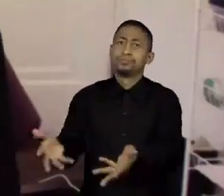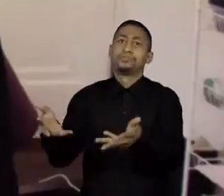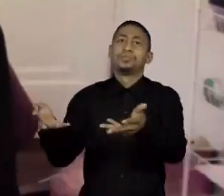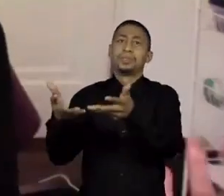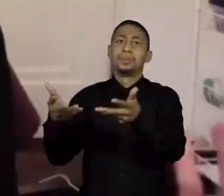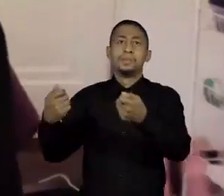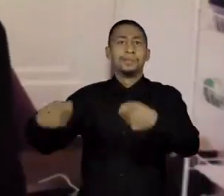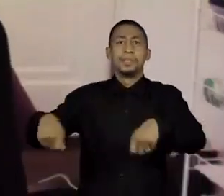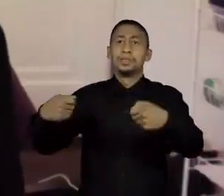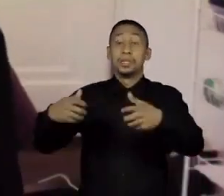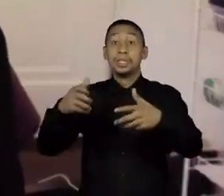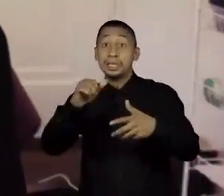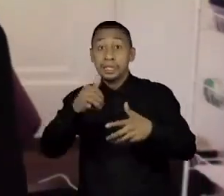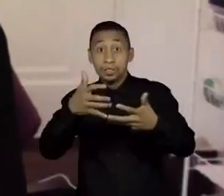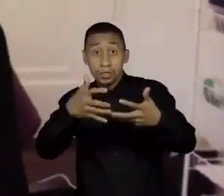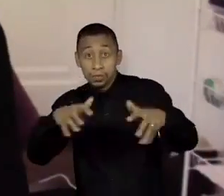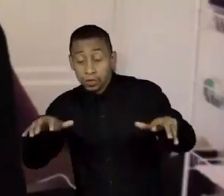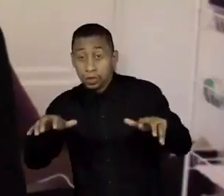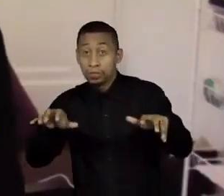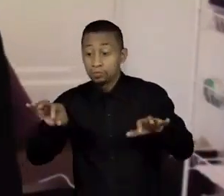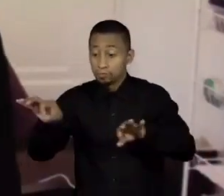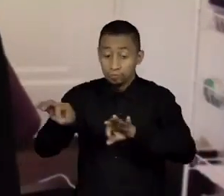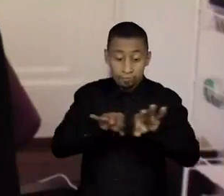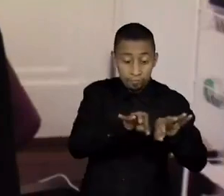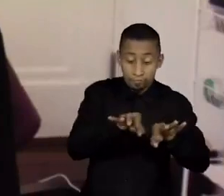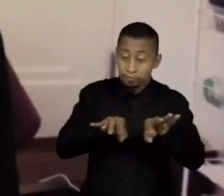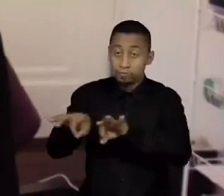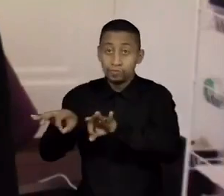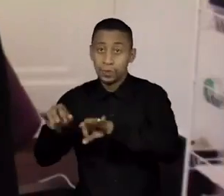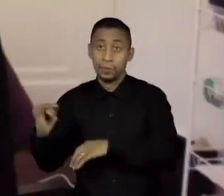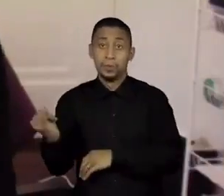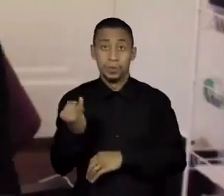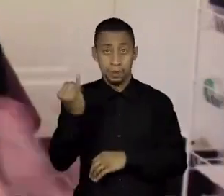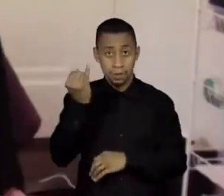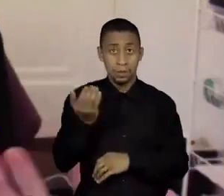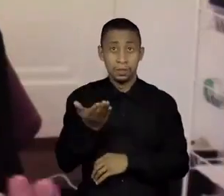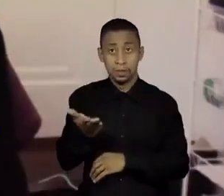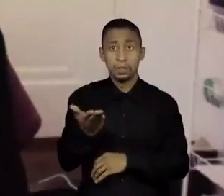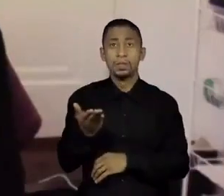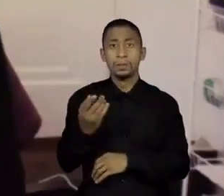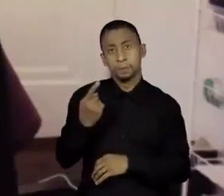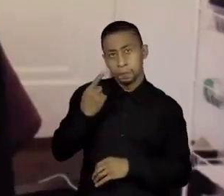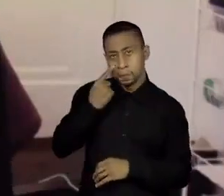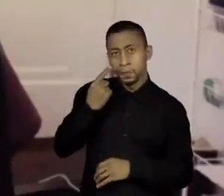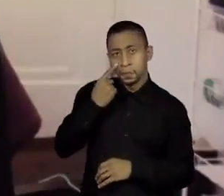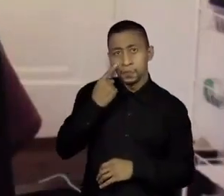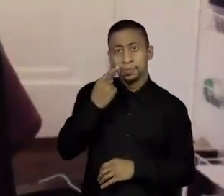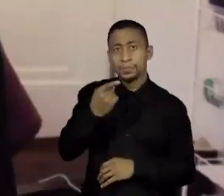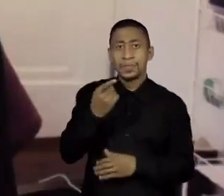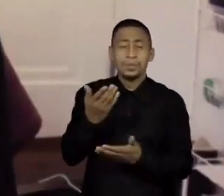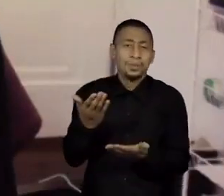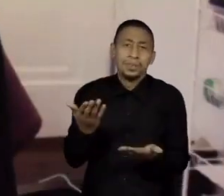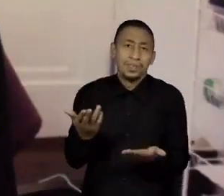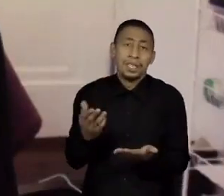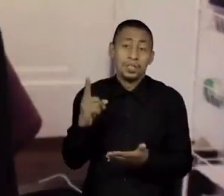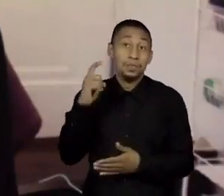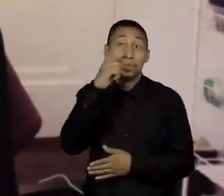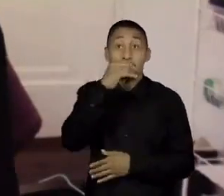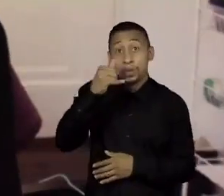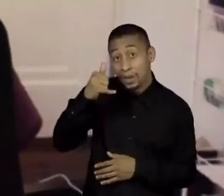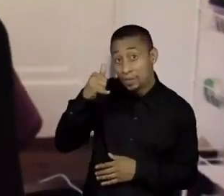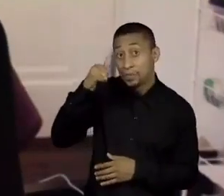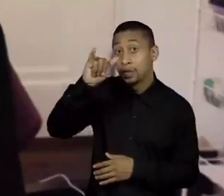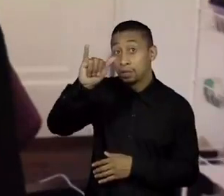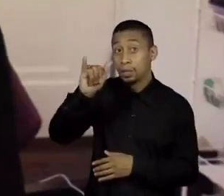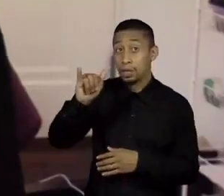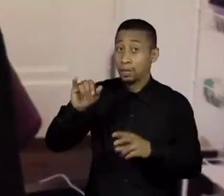to say these trends are inevitable, then they become inevitable. And so as part of this is just a point of perspective.